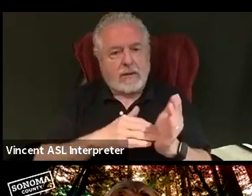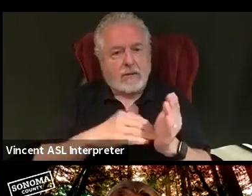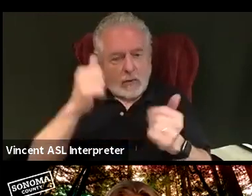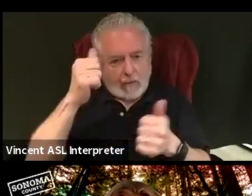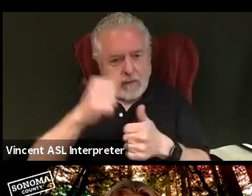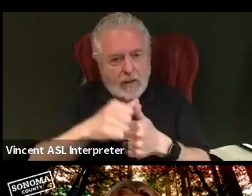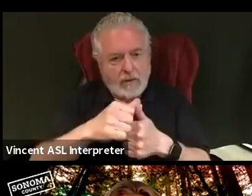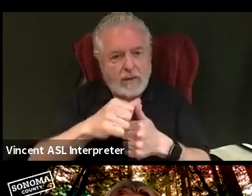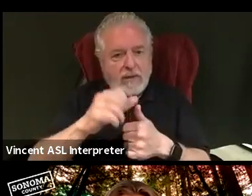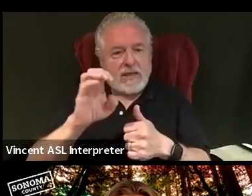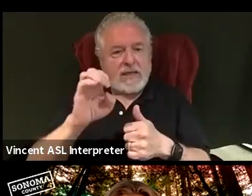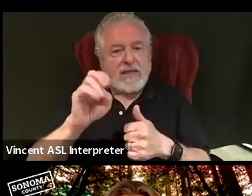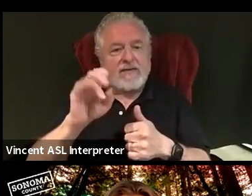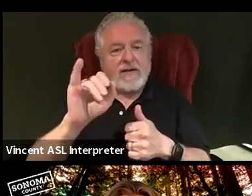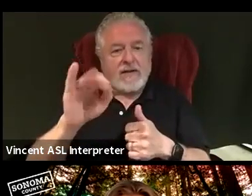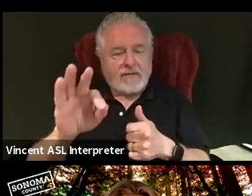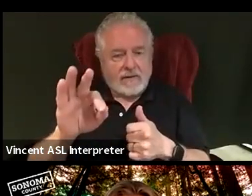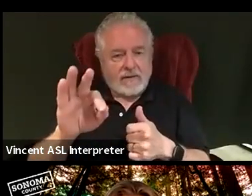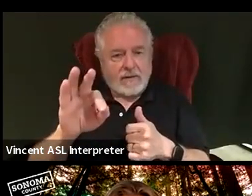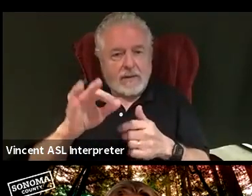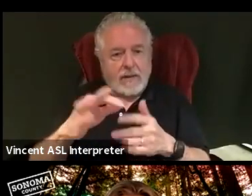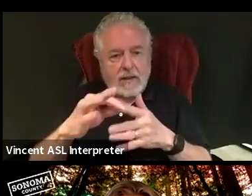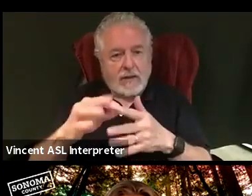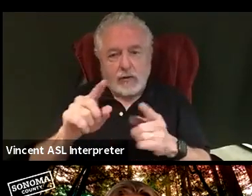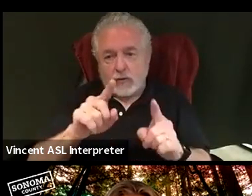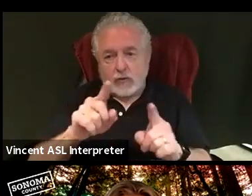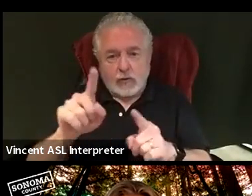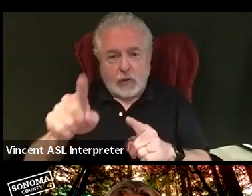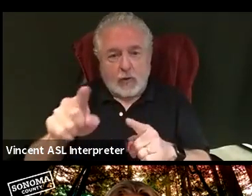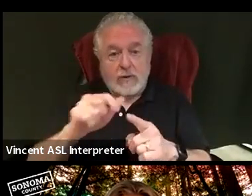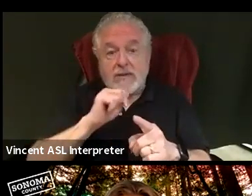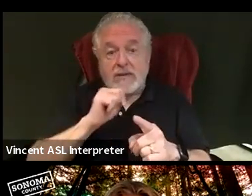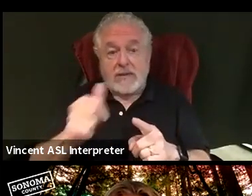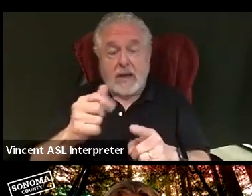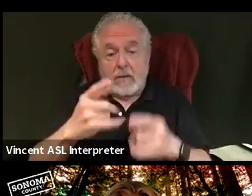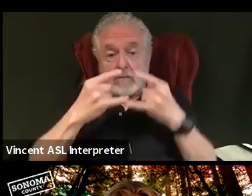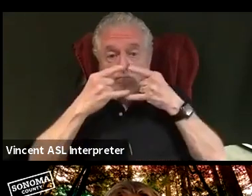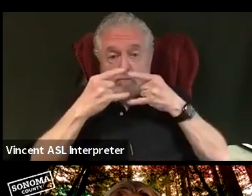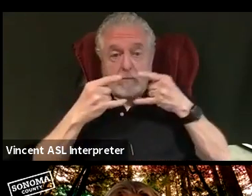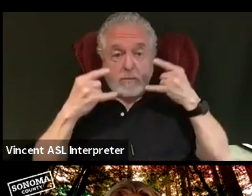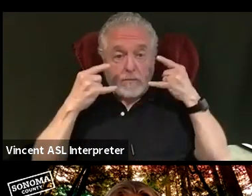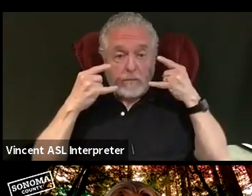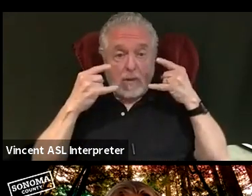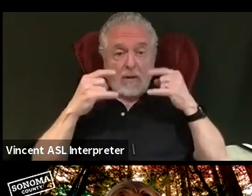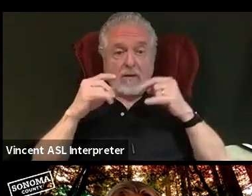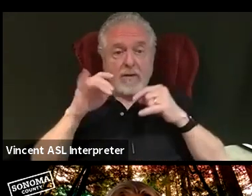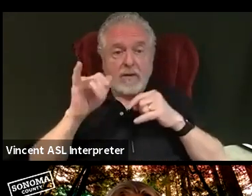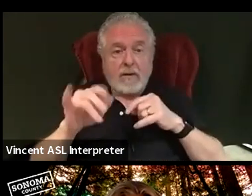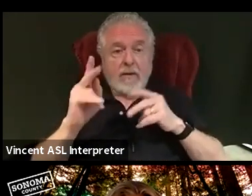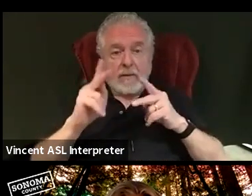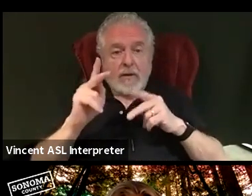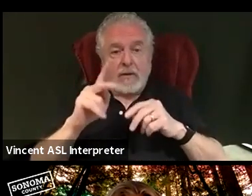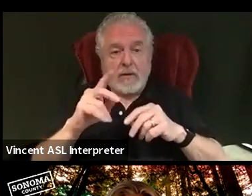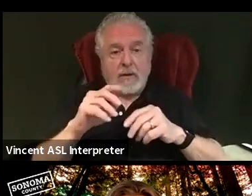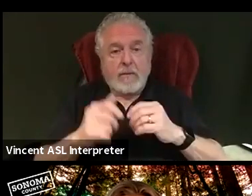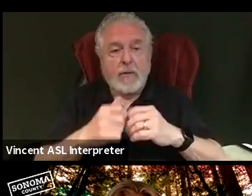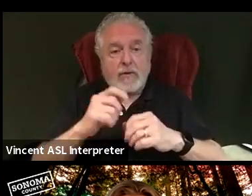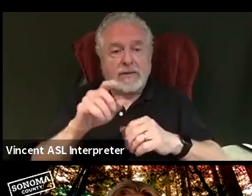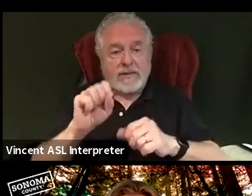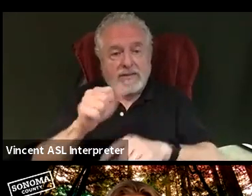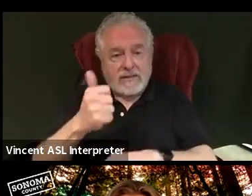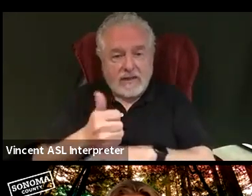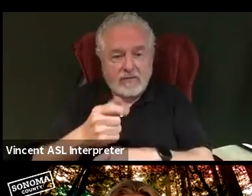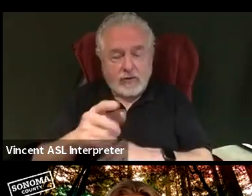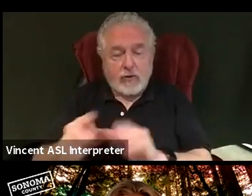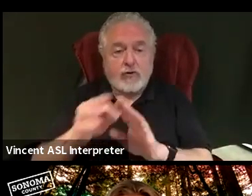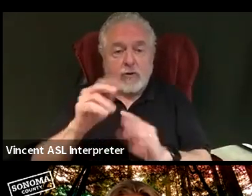remember, you know, even if the guidance goes towards not wearing masks indoors for vaccinated persons in most settings, if